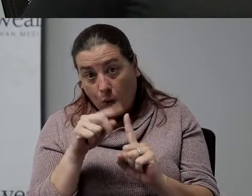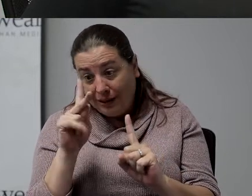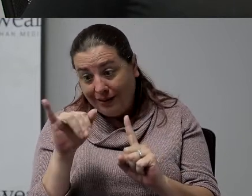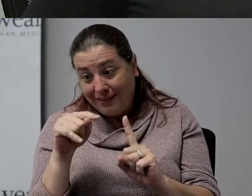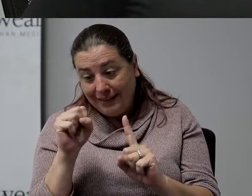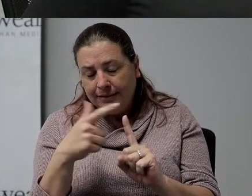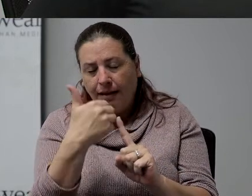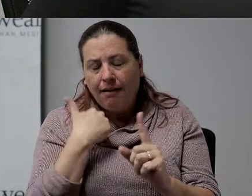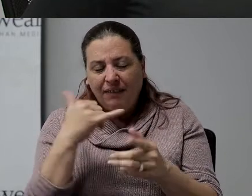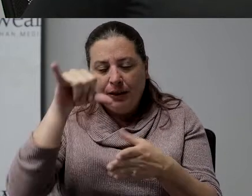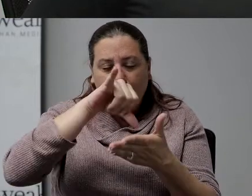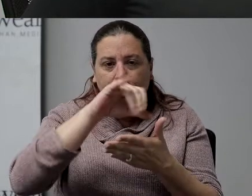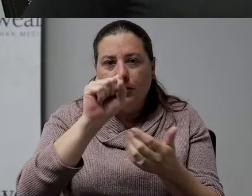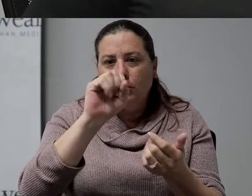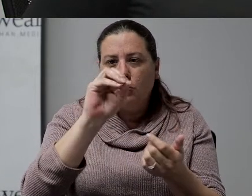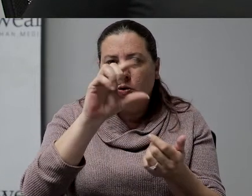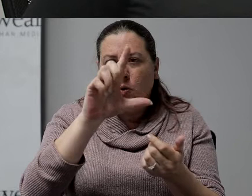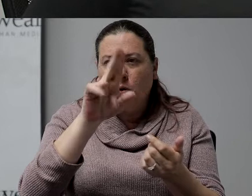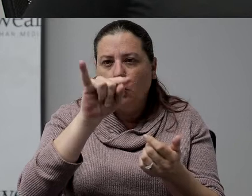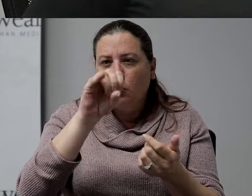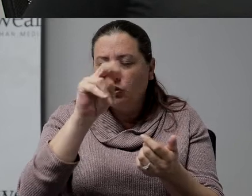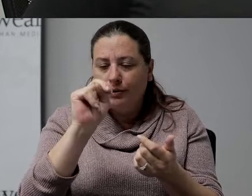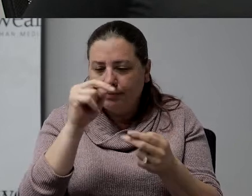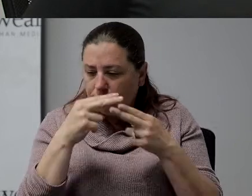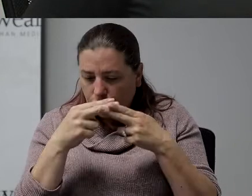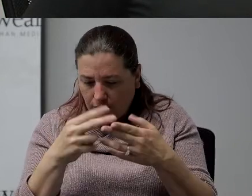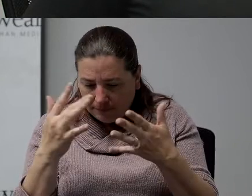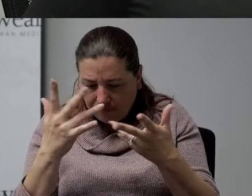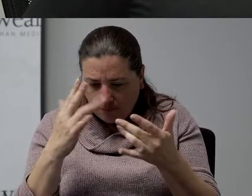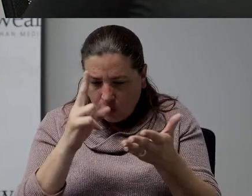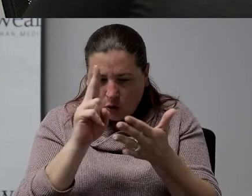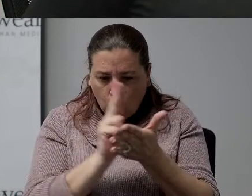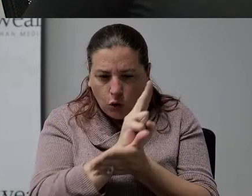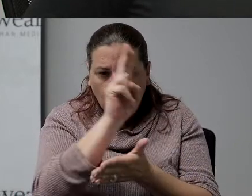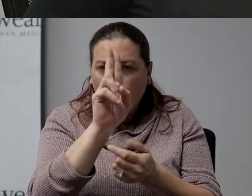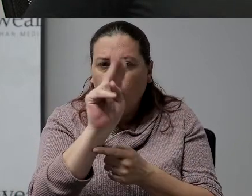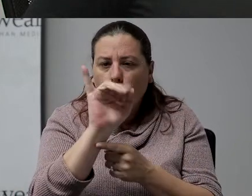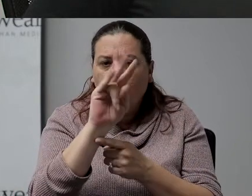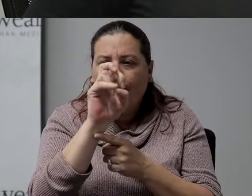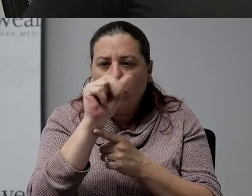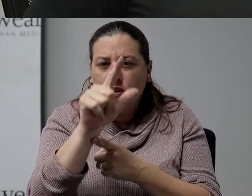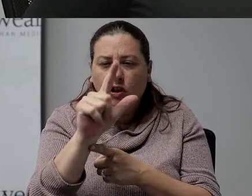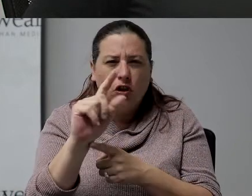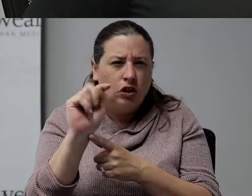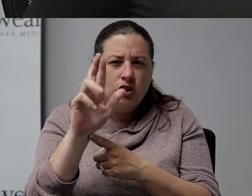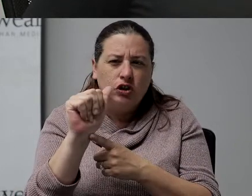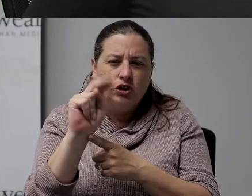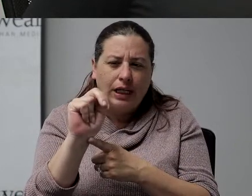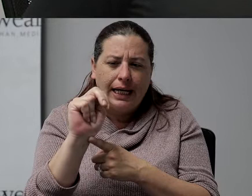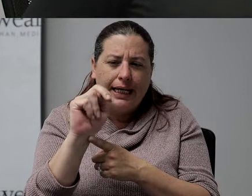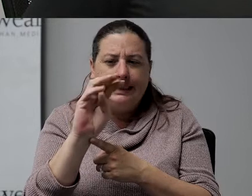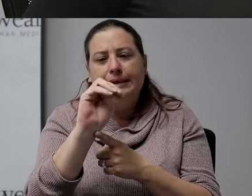in them, and the name's gonna Universal Transmission Medium, I think it's called,